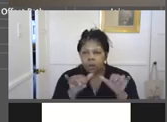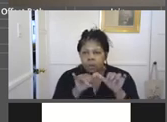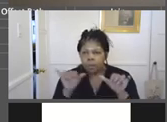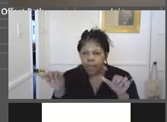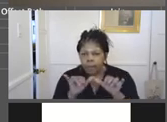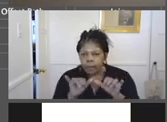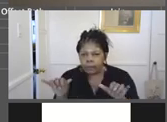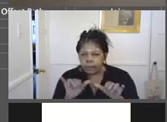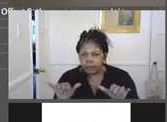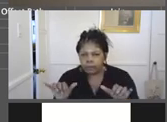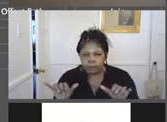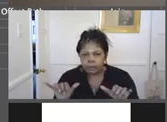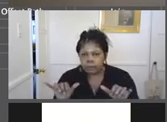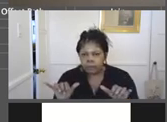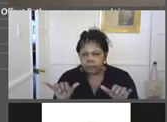Make sure that that's visible.